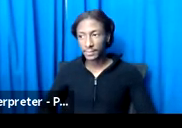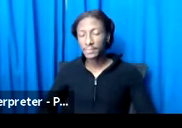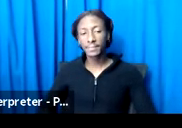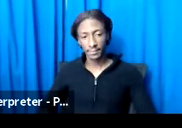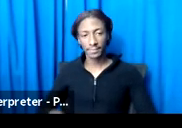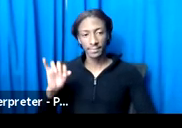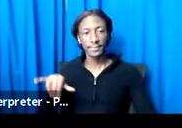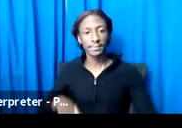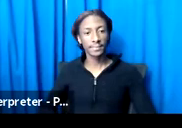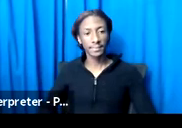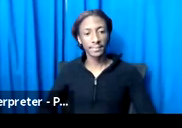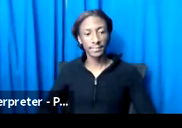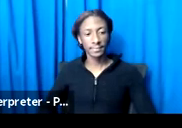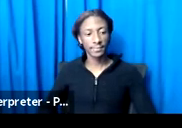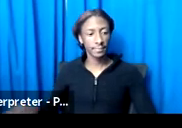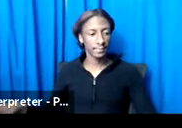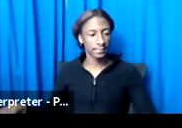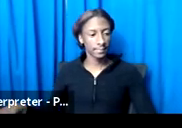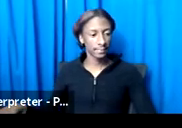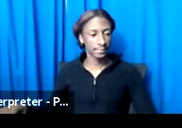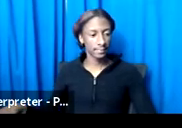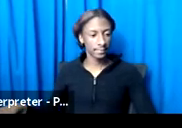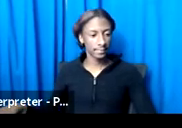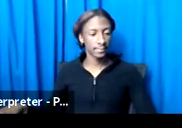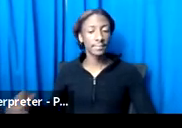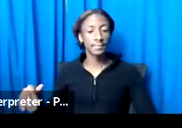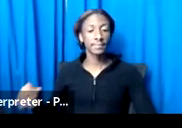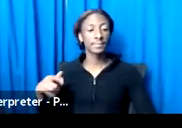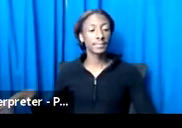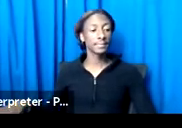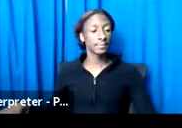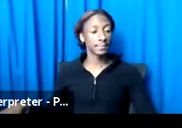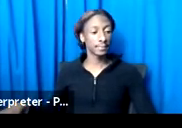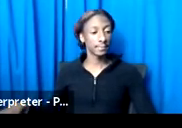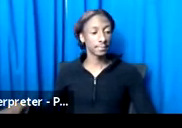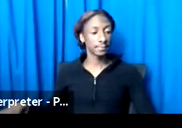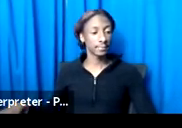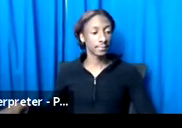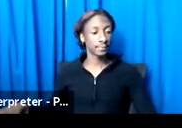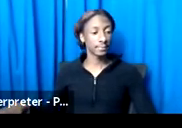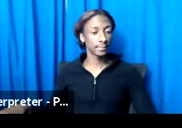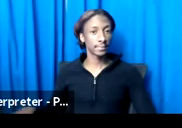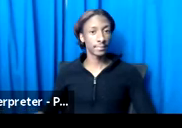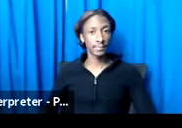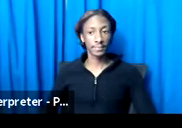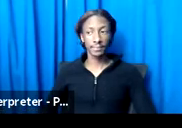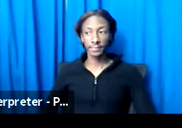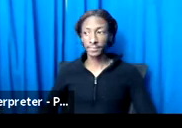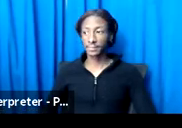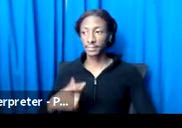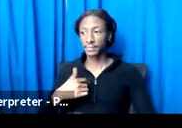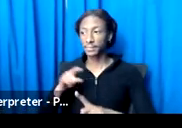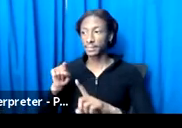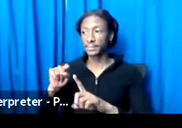Yes. So we'll have some additional guidance that might be applicable in a camp setting, and our guidance